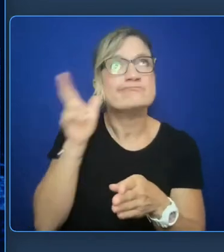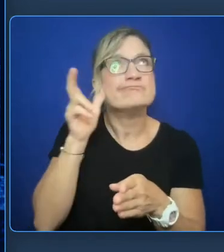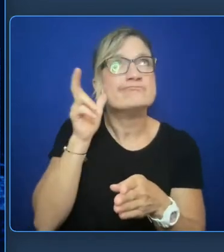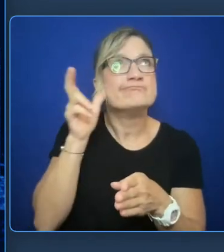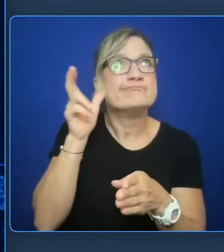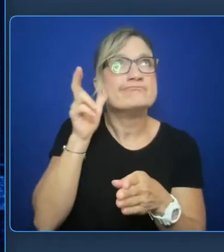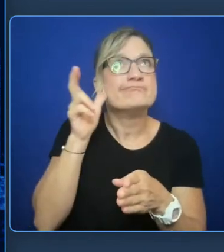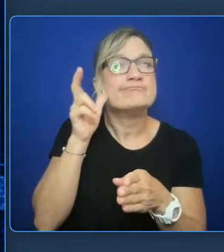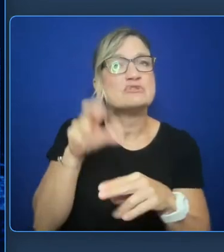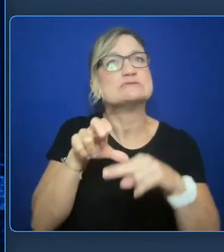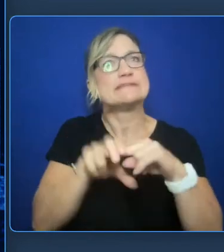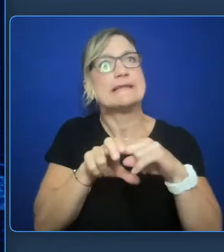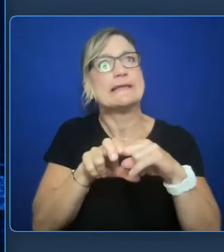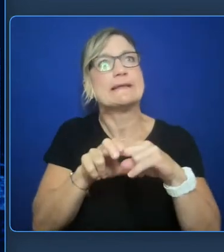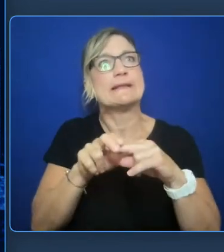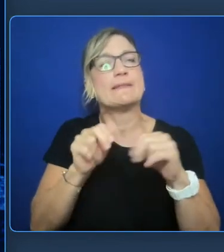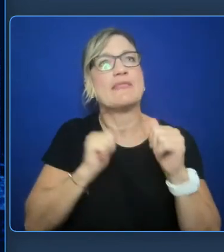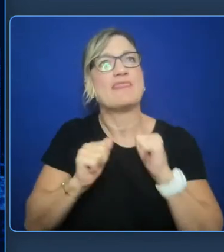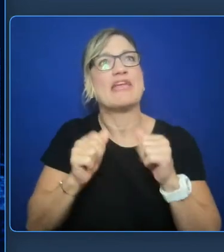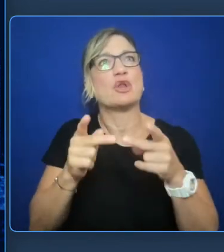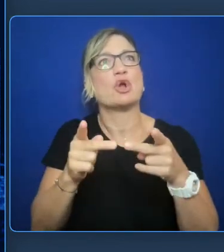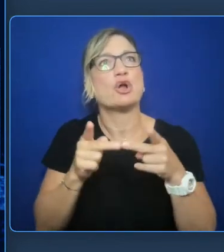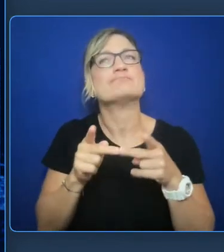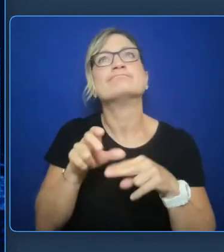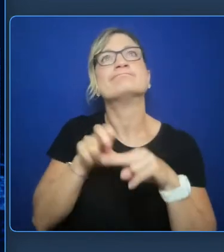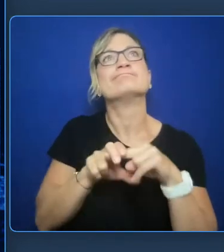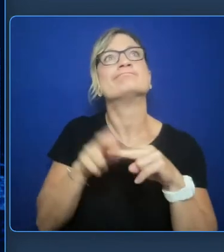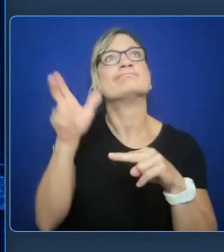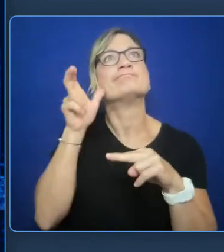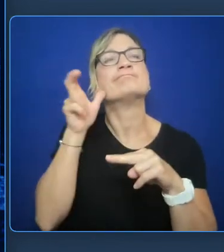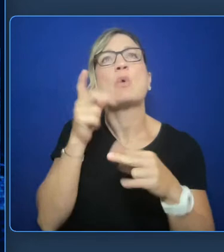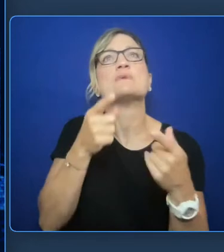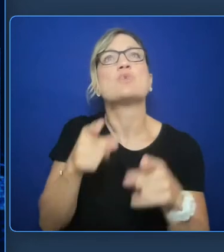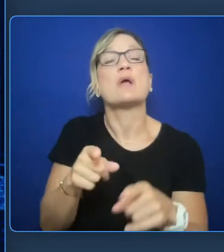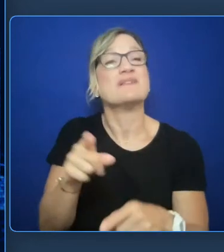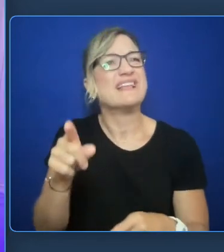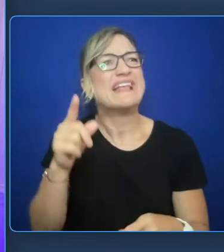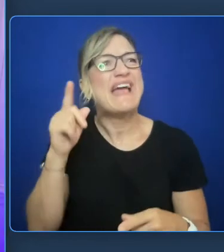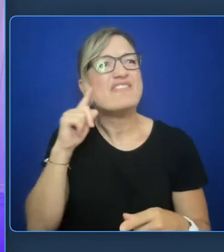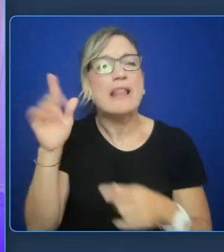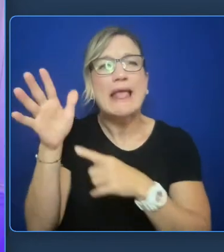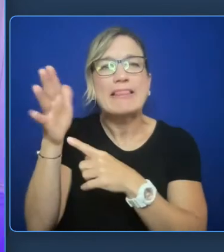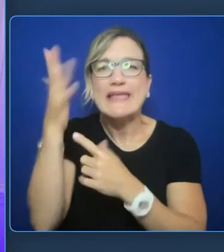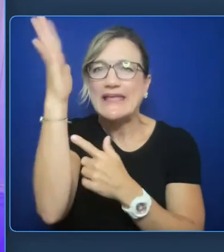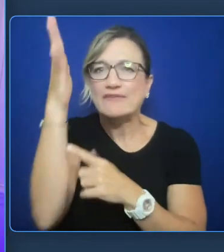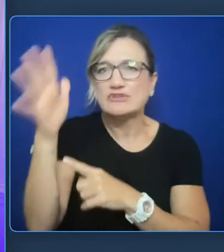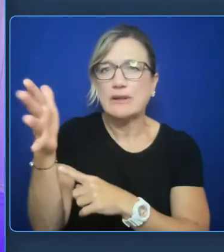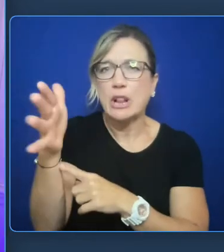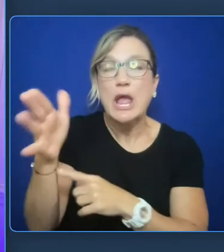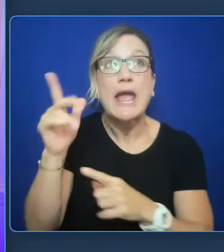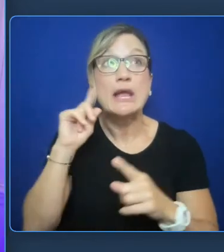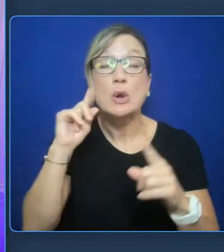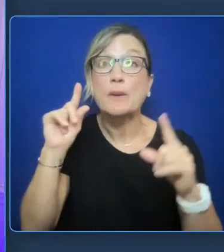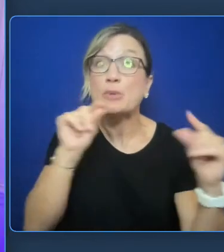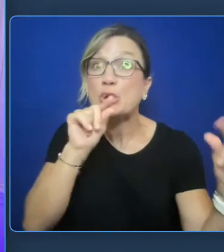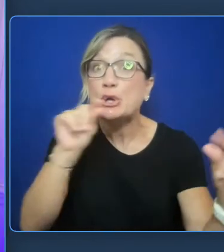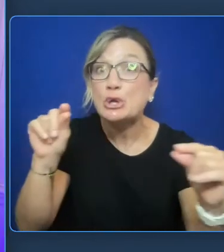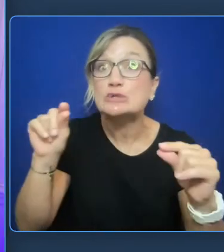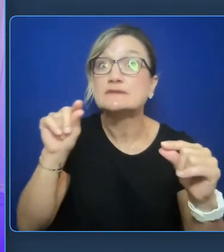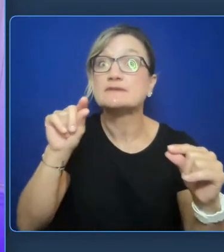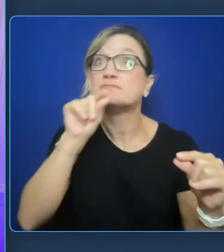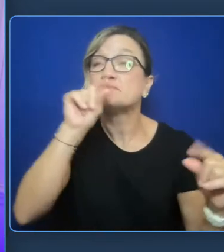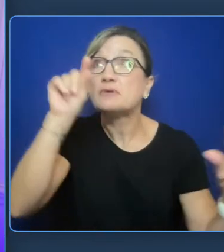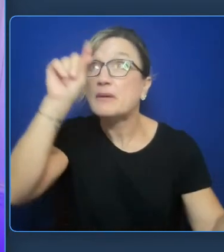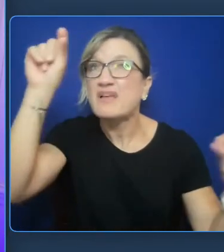you're sitting there in the movie theater. What was going on? What do you think? You know, there was leaves rustling. Leaves. I could hear birds. Rustling. So